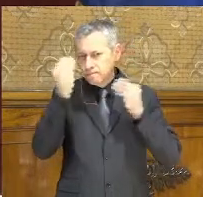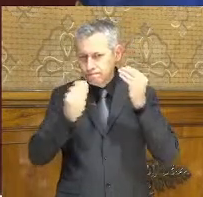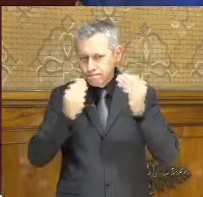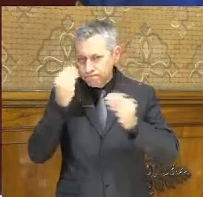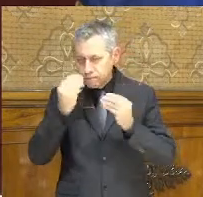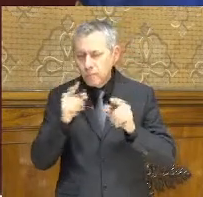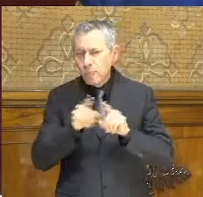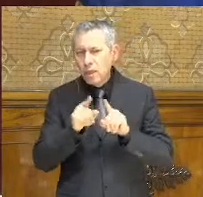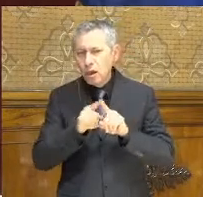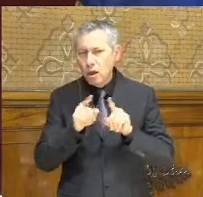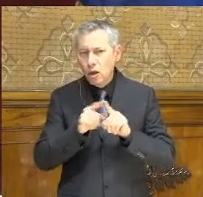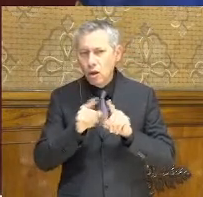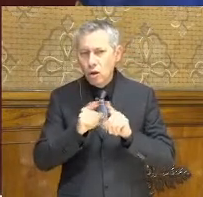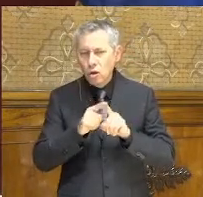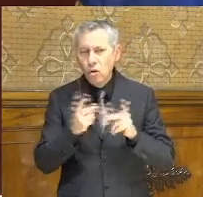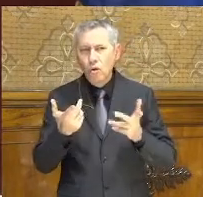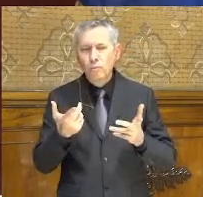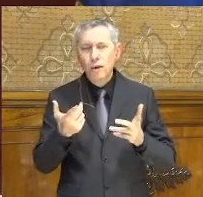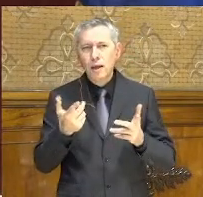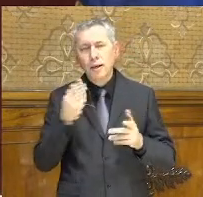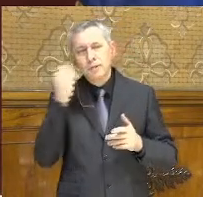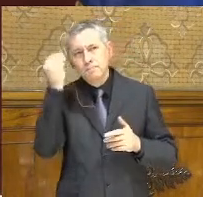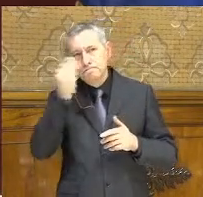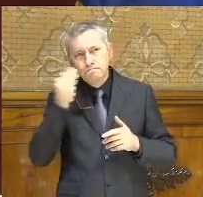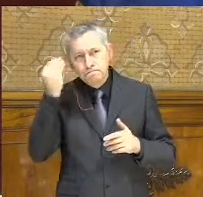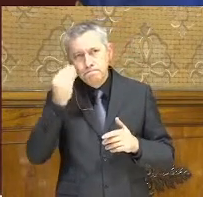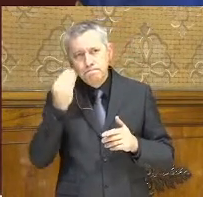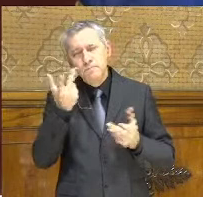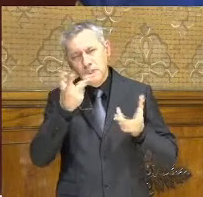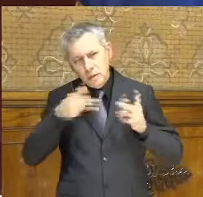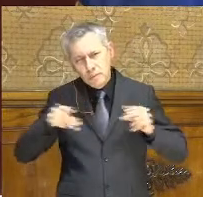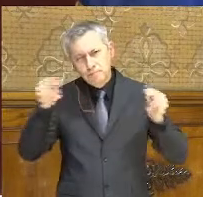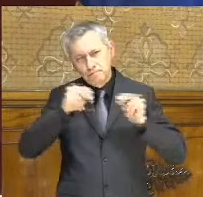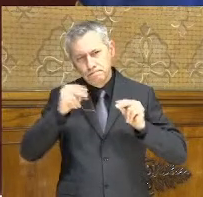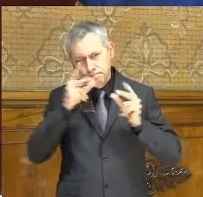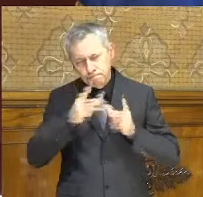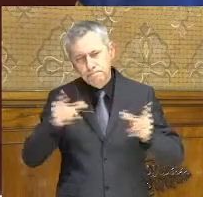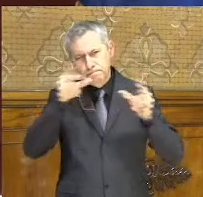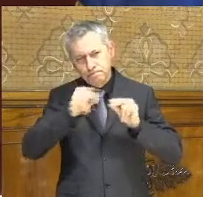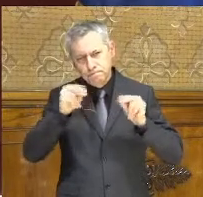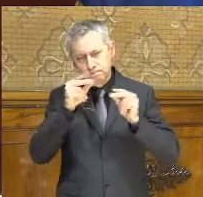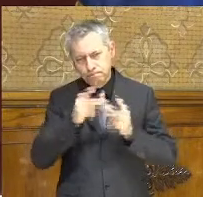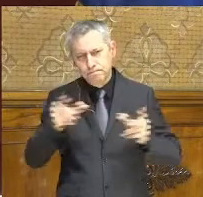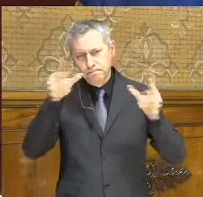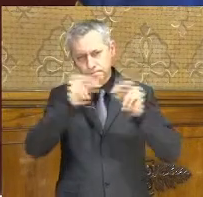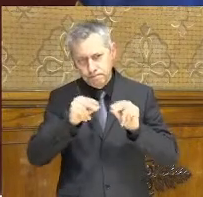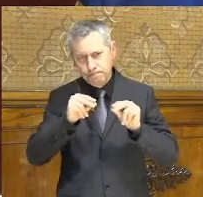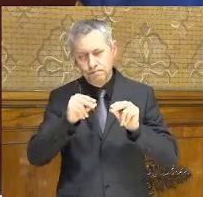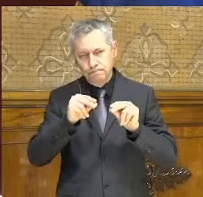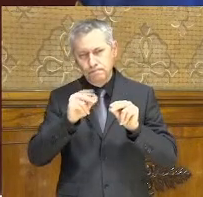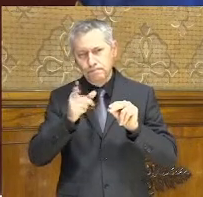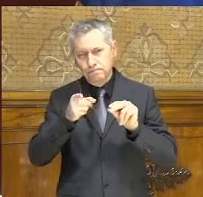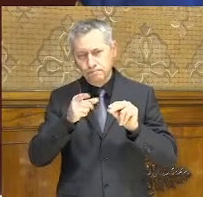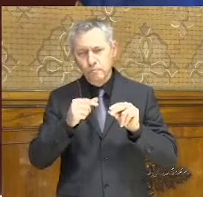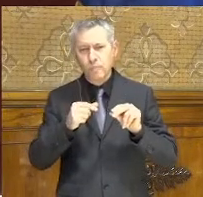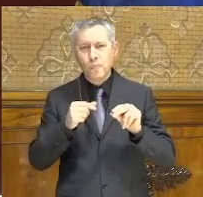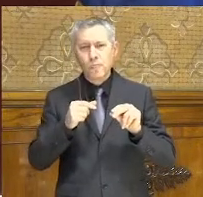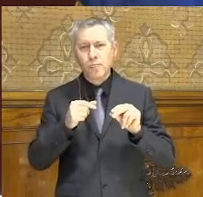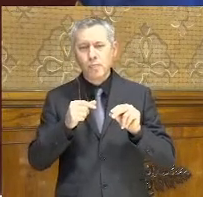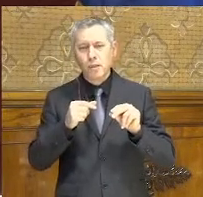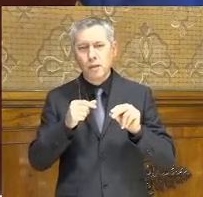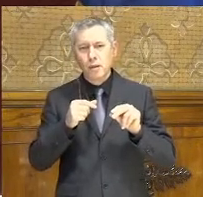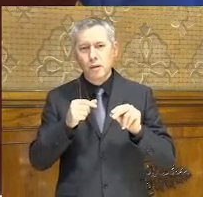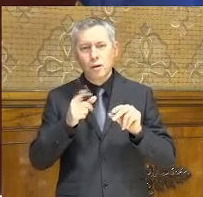a long delayed repetition or reincursion of the West's history